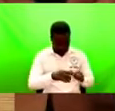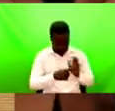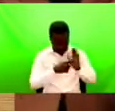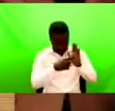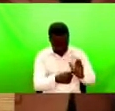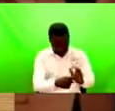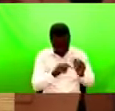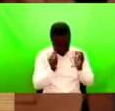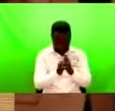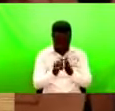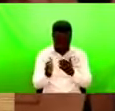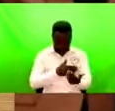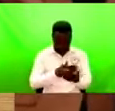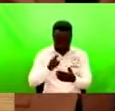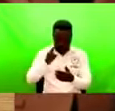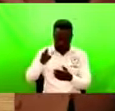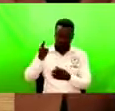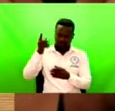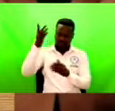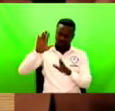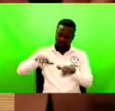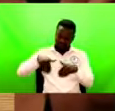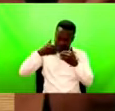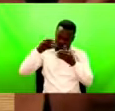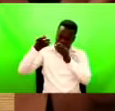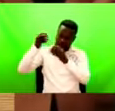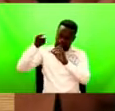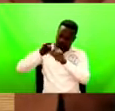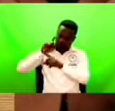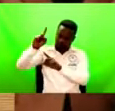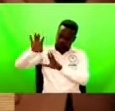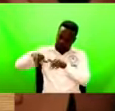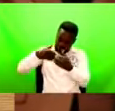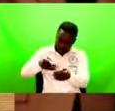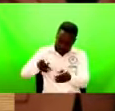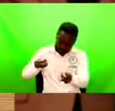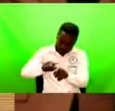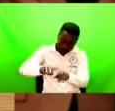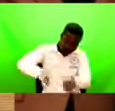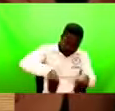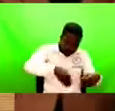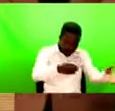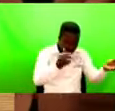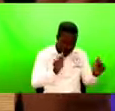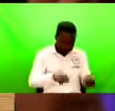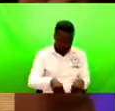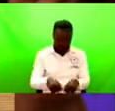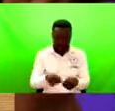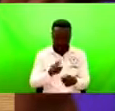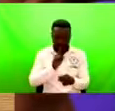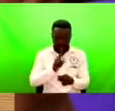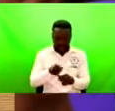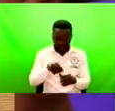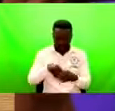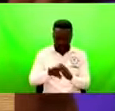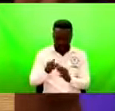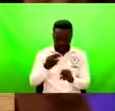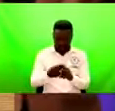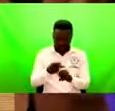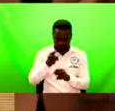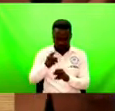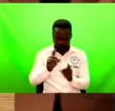out all the rudiments that are in you and in your divine teachings. We believe, oh Lord, in your name, that